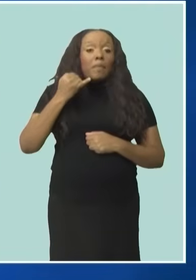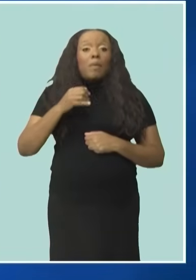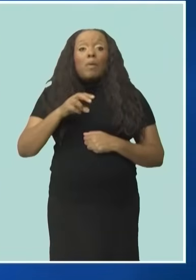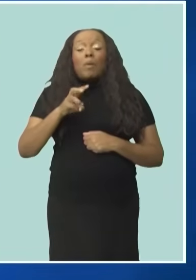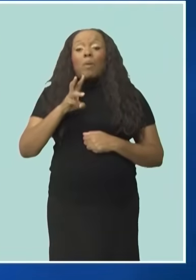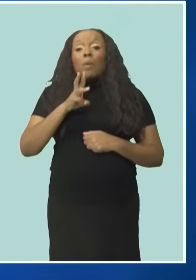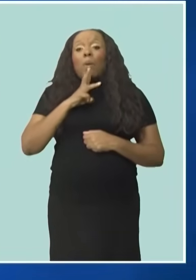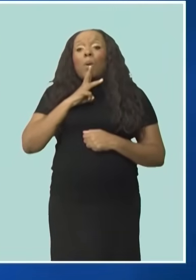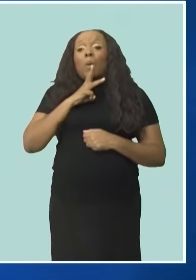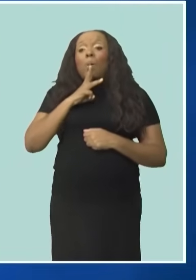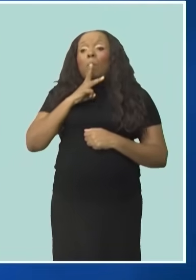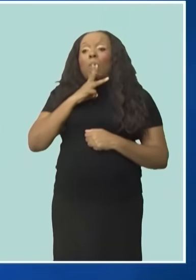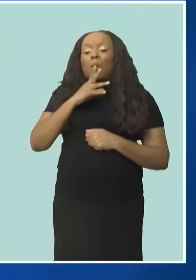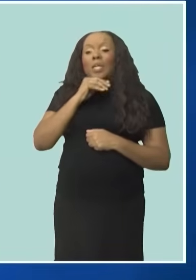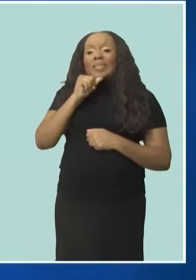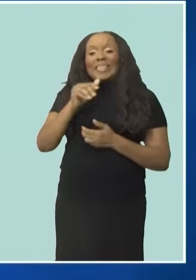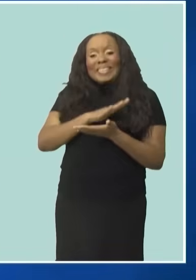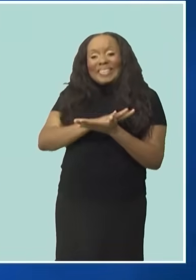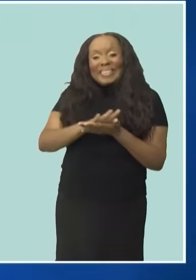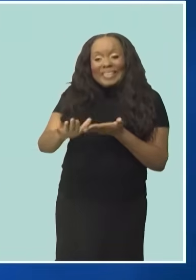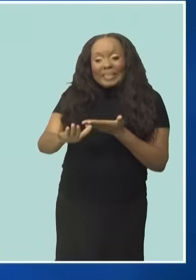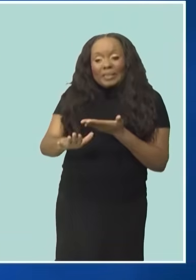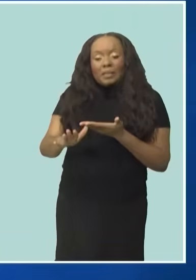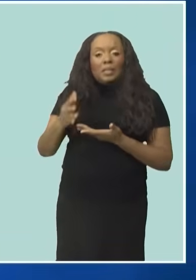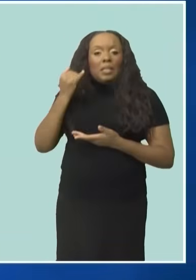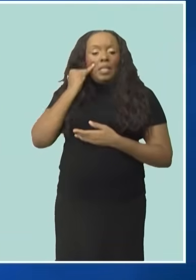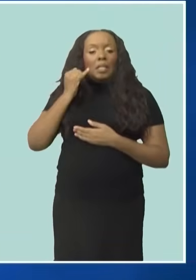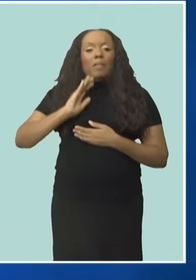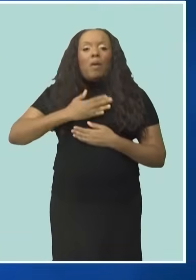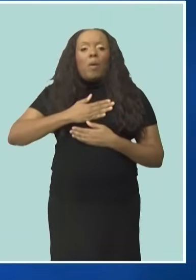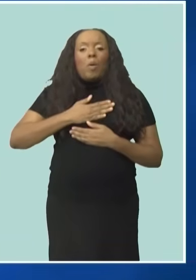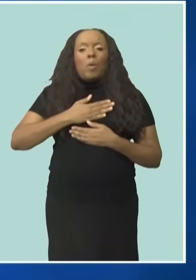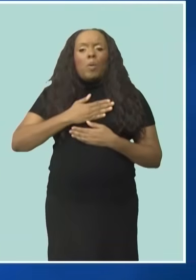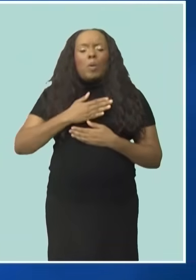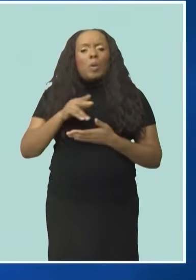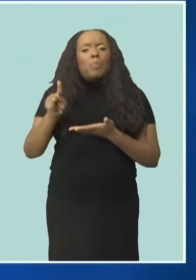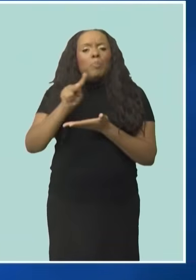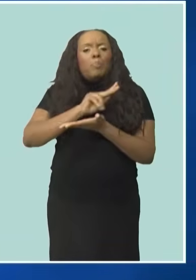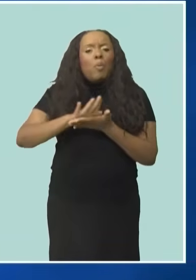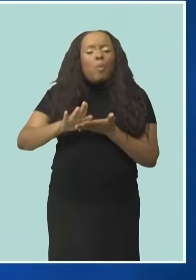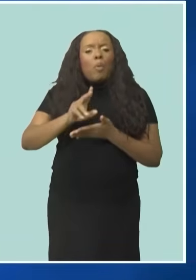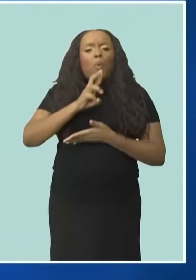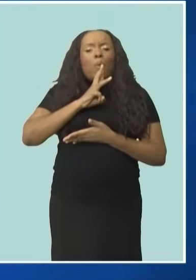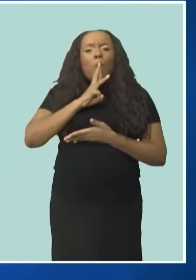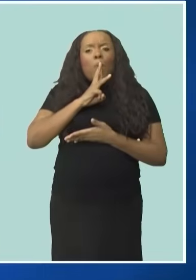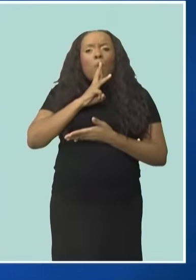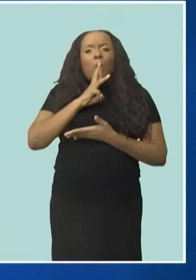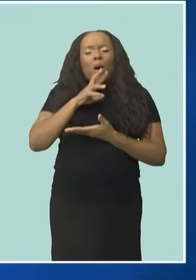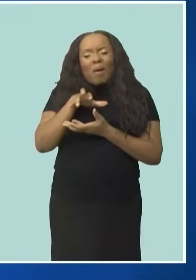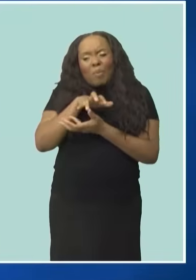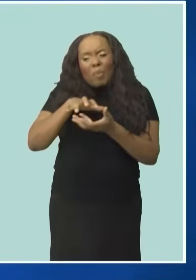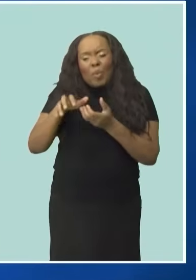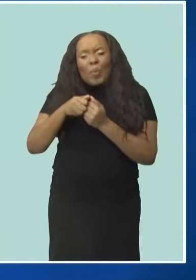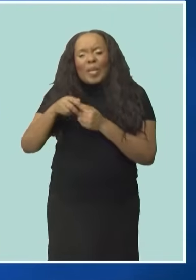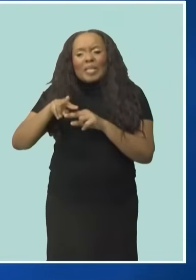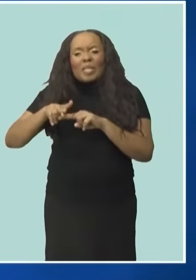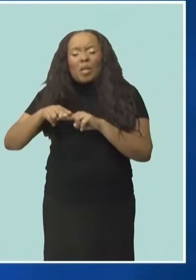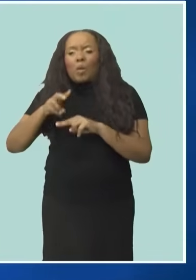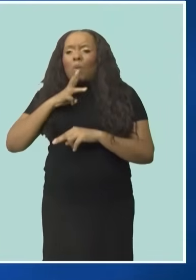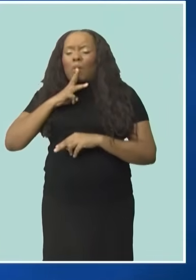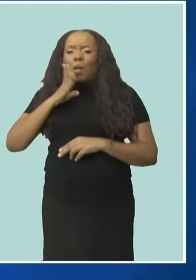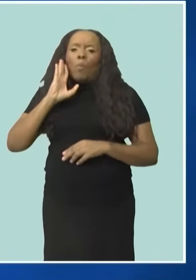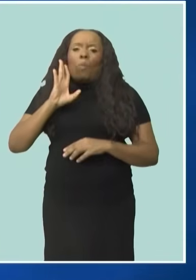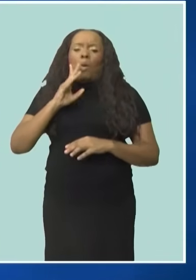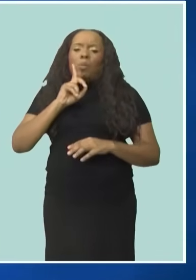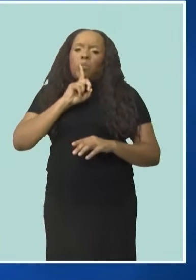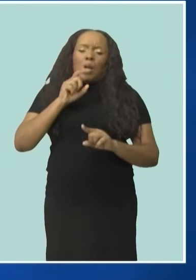by salt water, then we will no longer be able to use those aquifers for the provision of drinking water for our people.